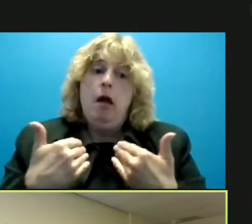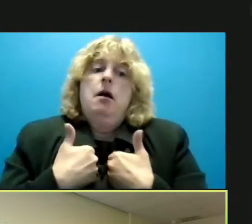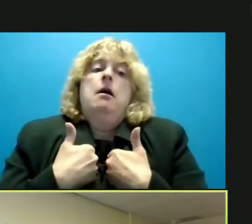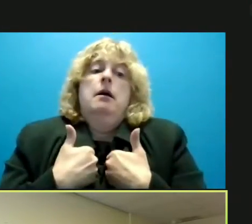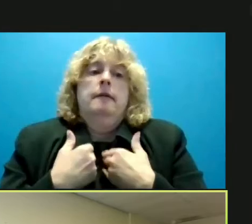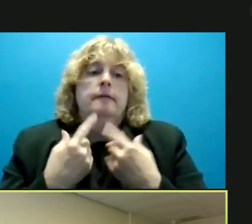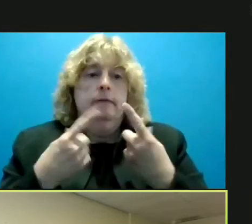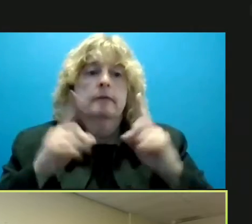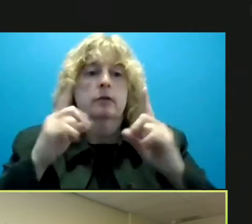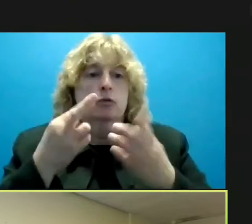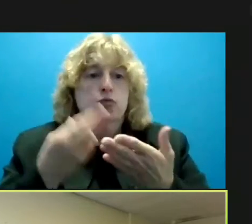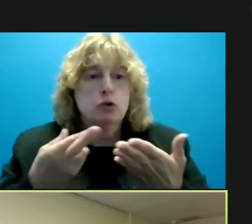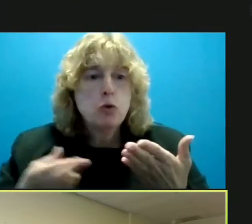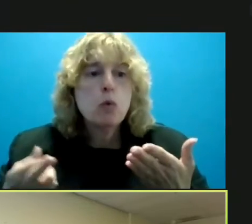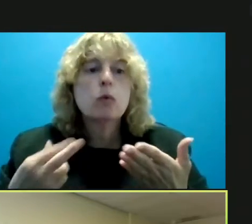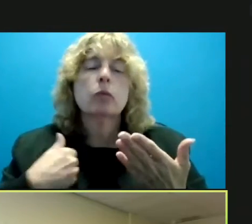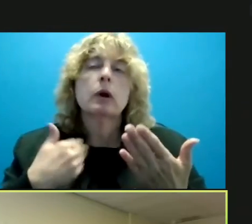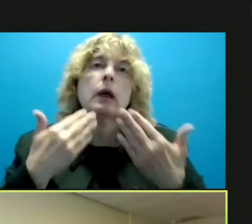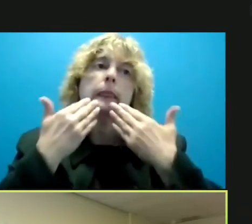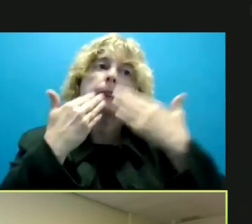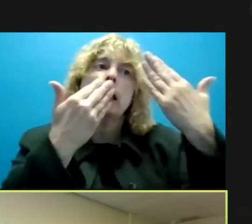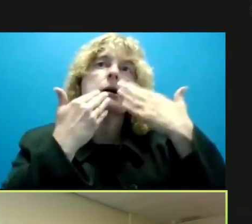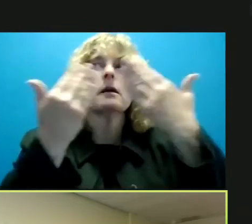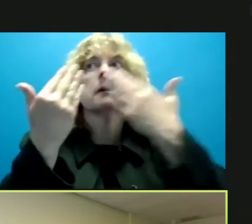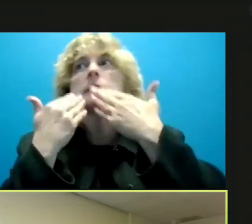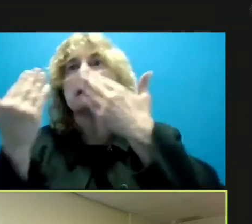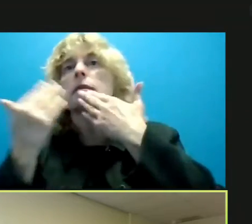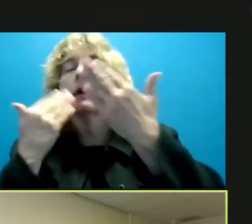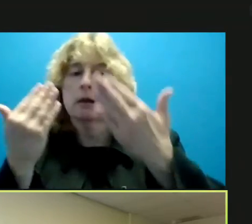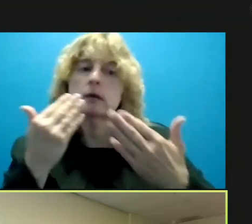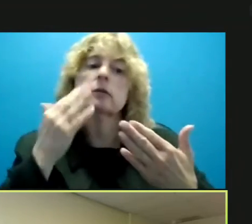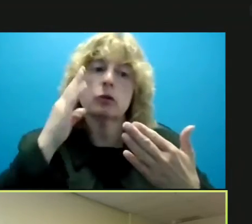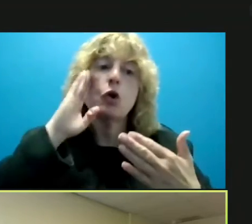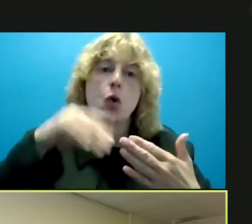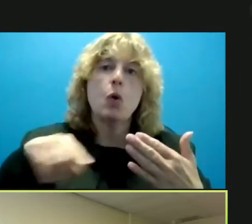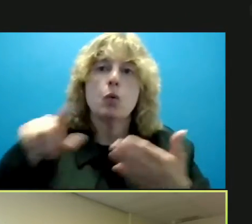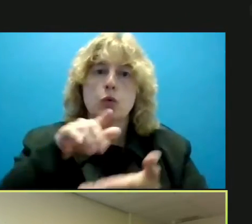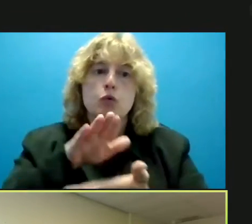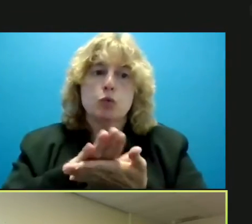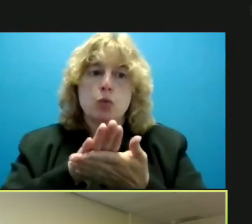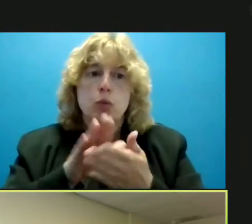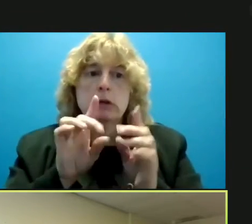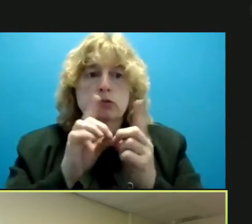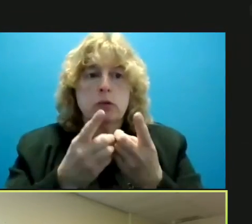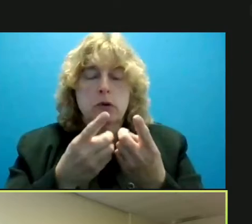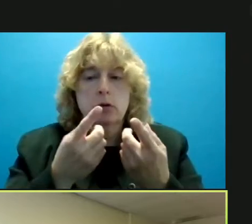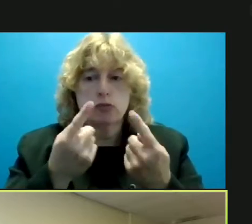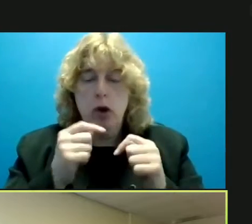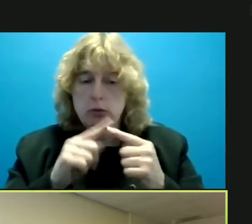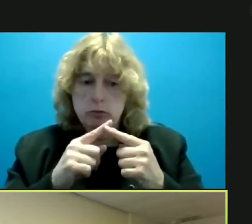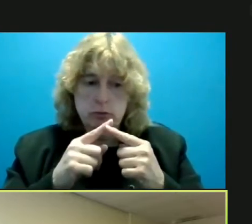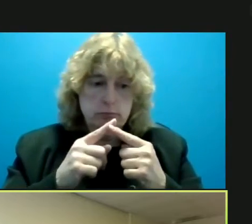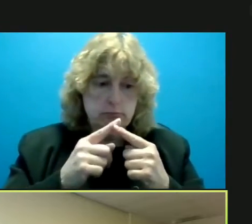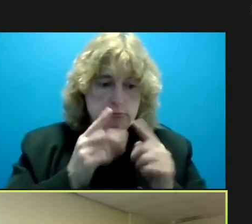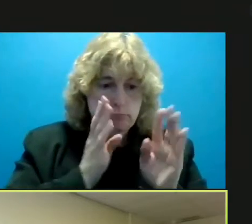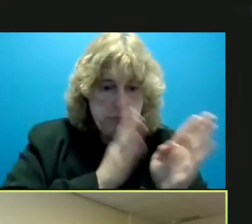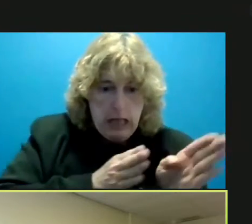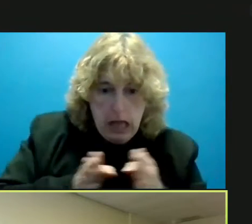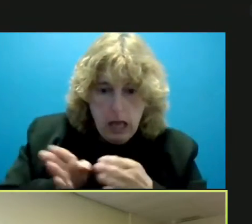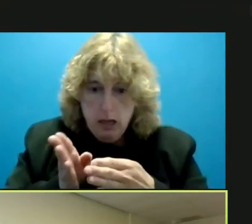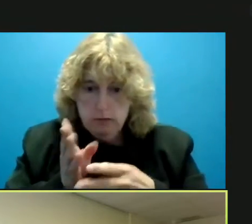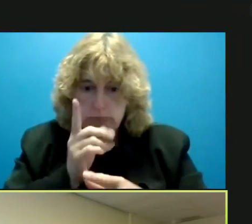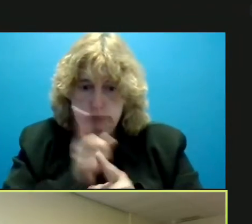that. And I know that school districts are planning very, very hard, how best to utilize those resources moving forward.